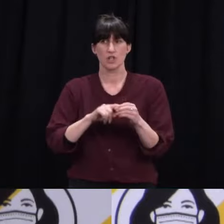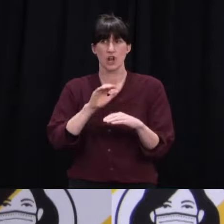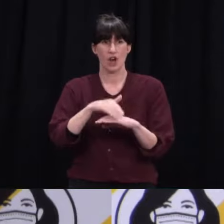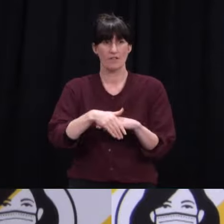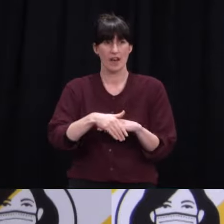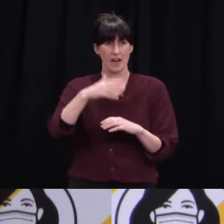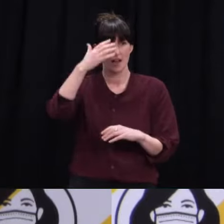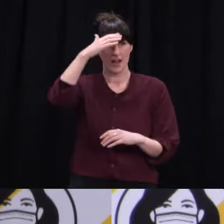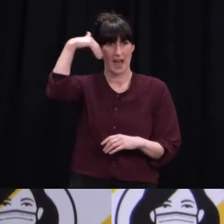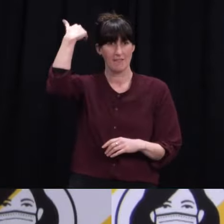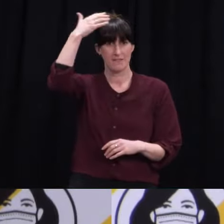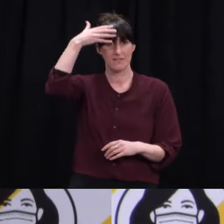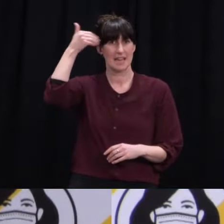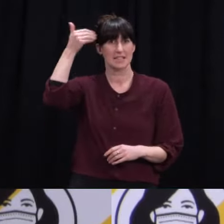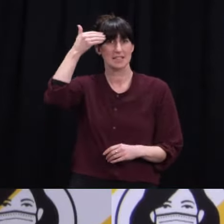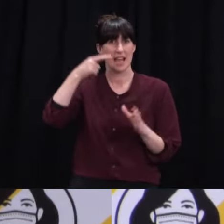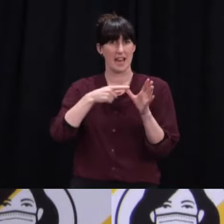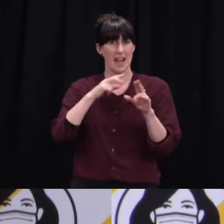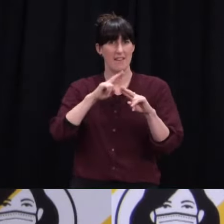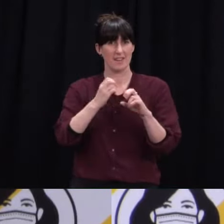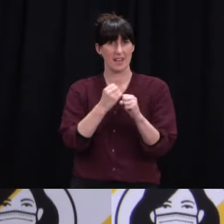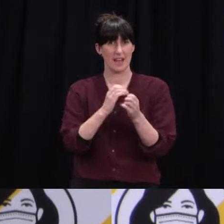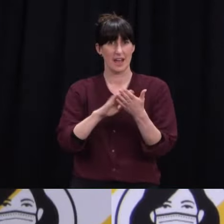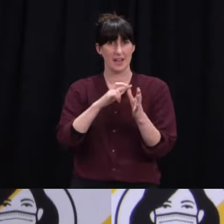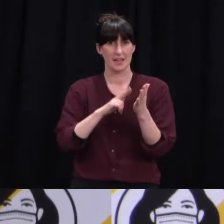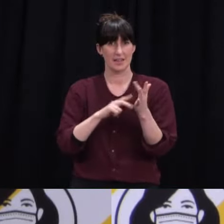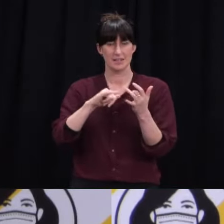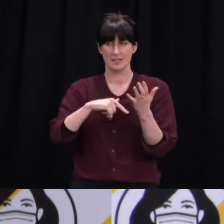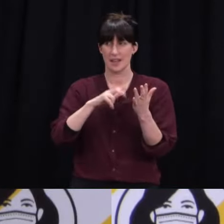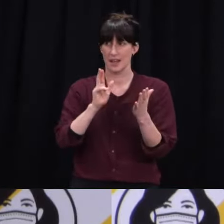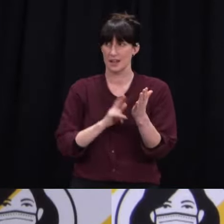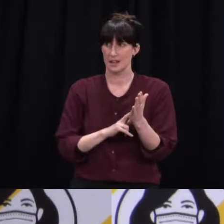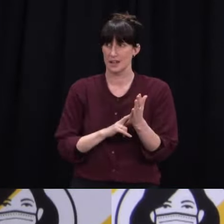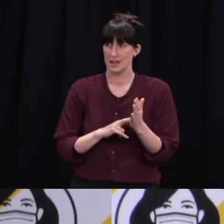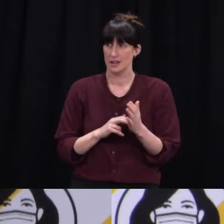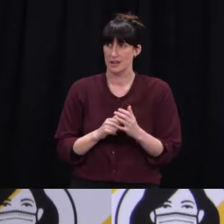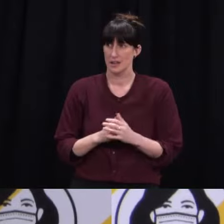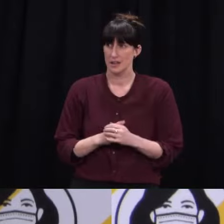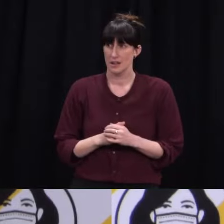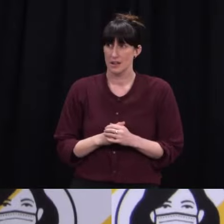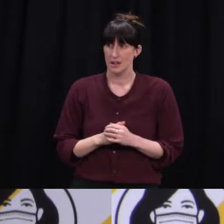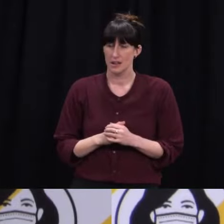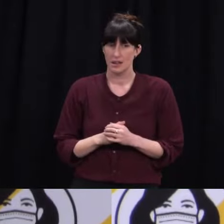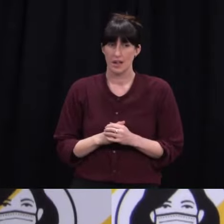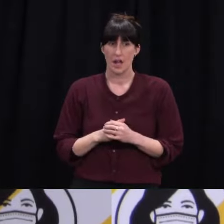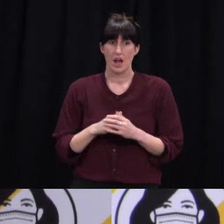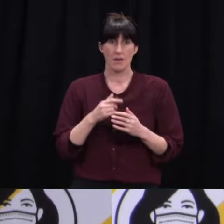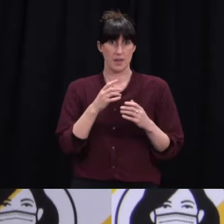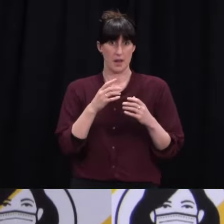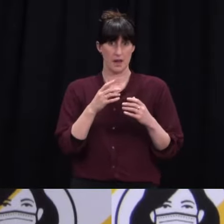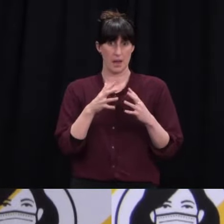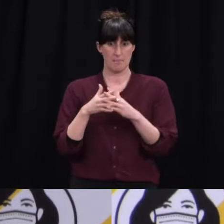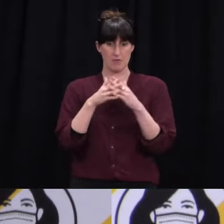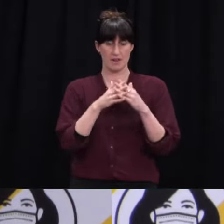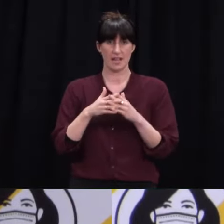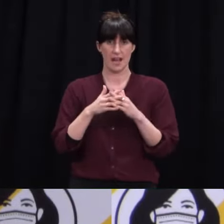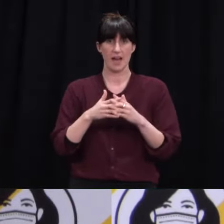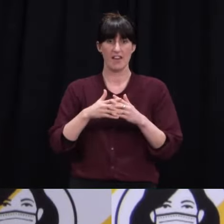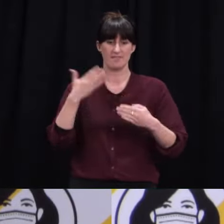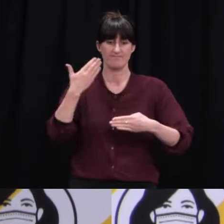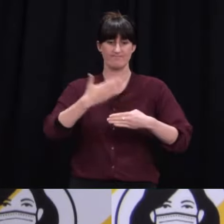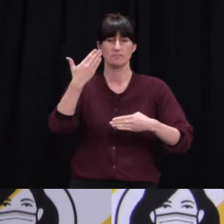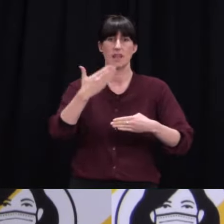has set a firm deadline of August 31. New Zealand will have to end its sort of evacuation mission before then. Can